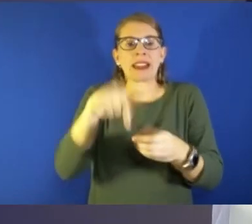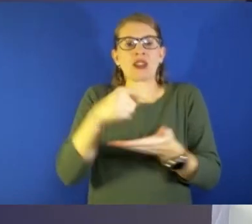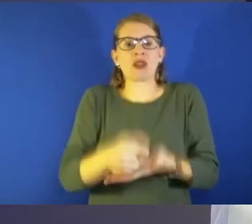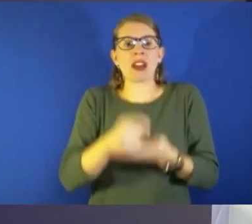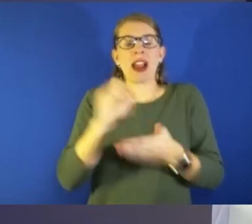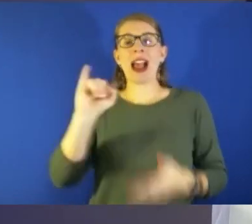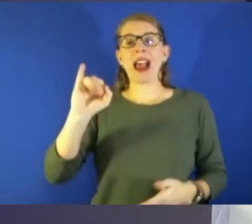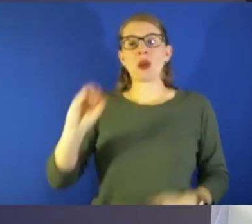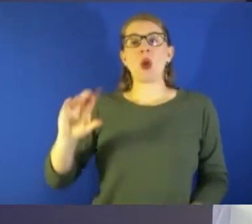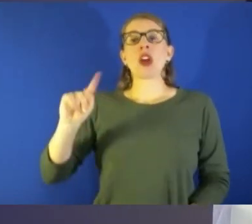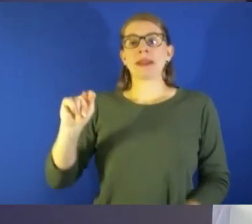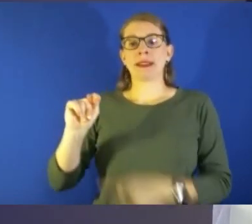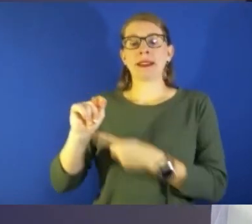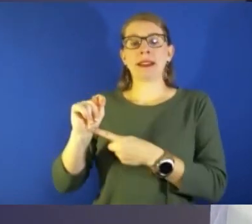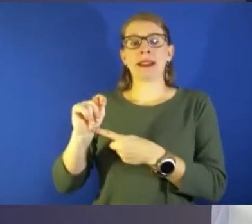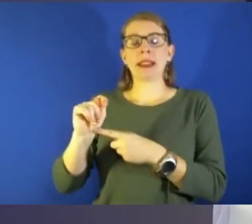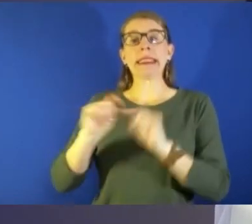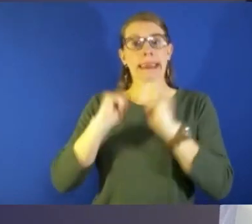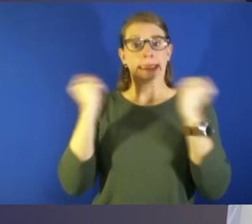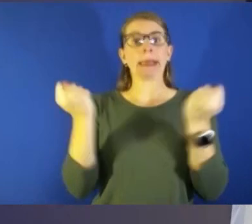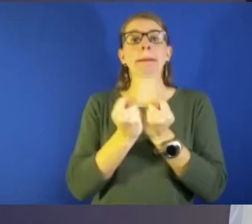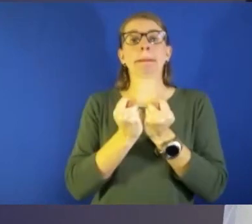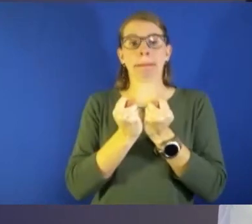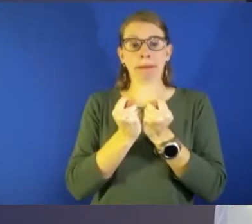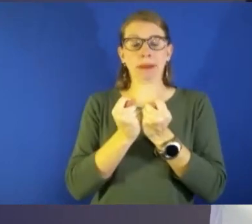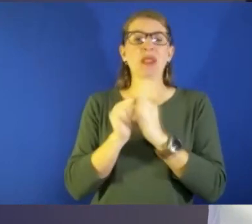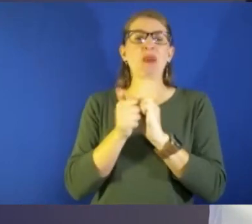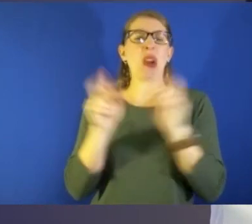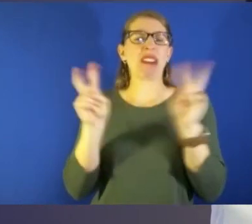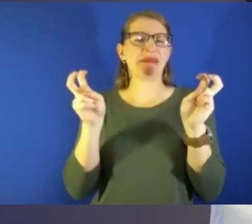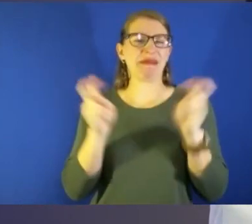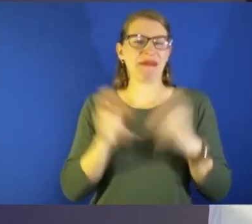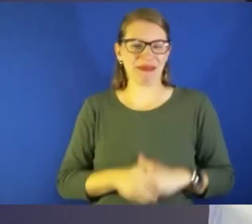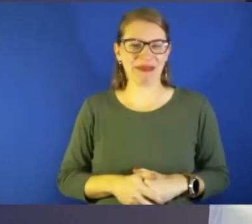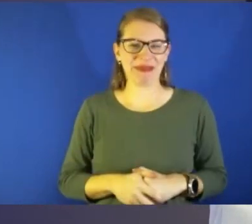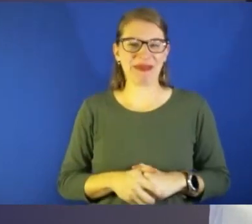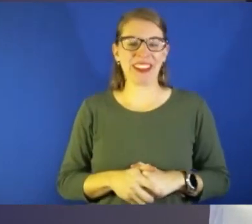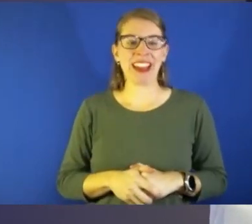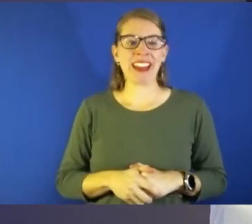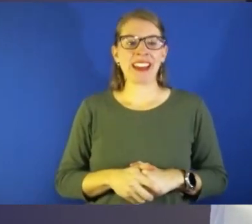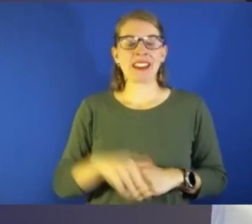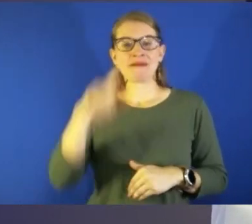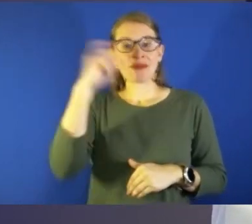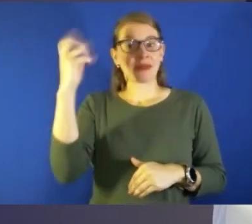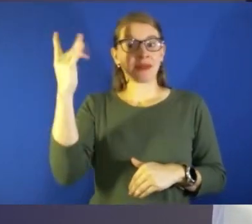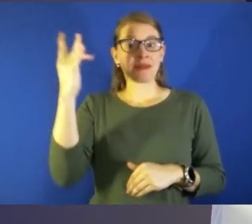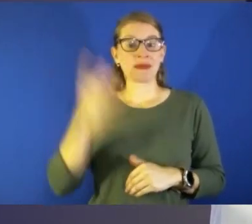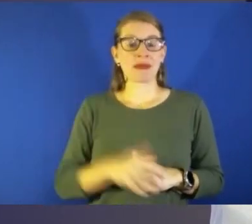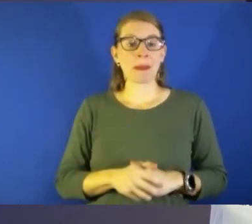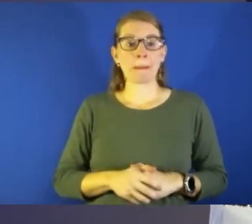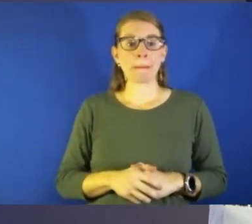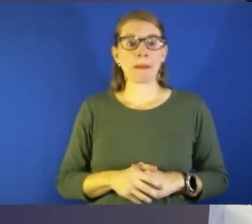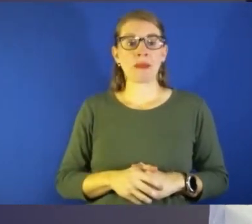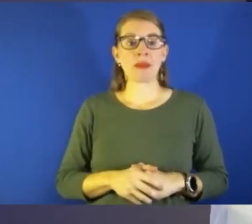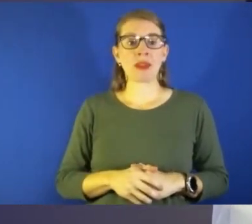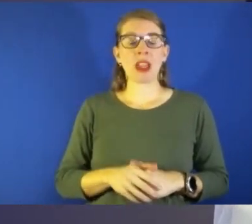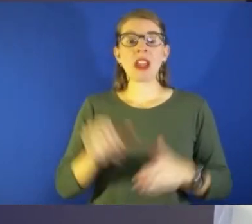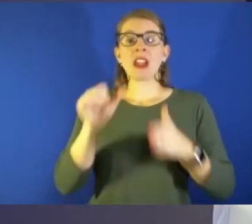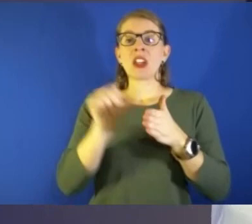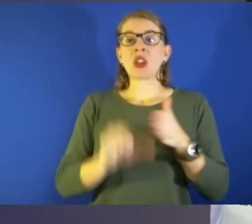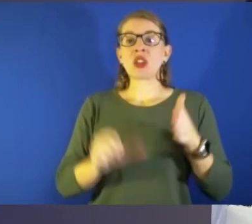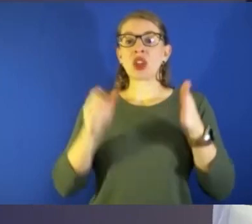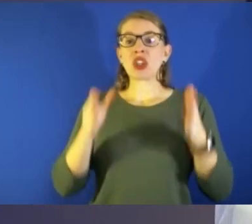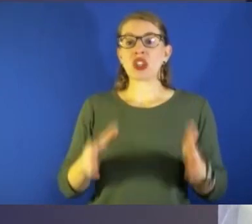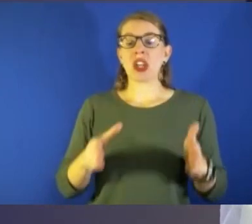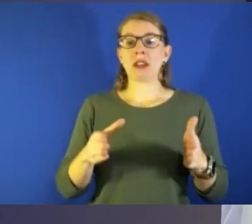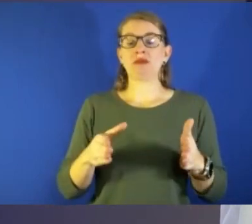is definitely a team sport, if you will, because it's championed by the surgeon. Obviously,